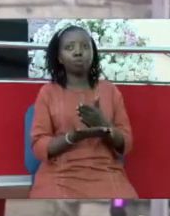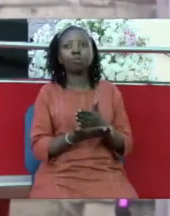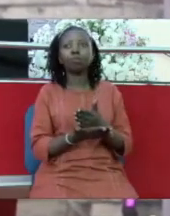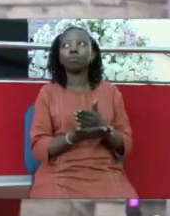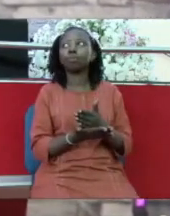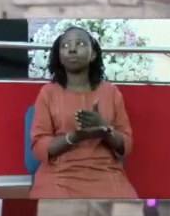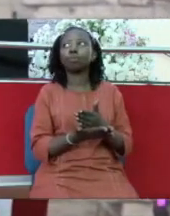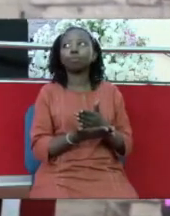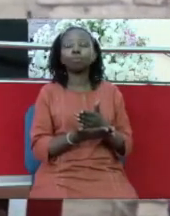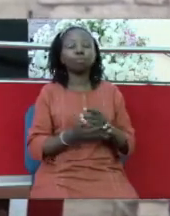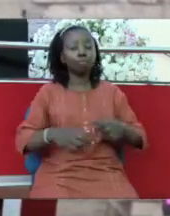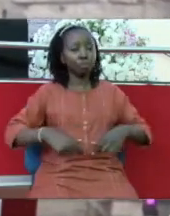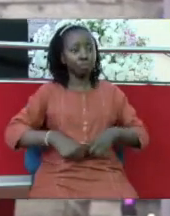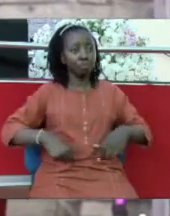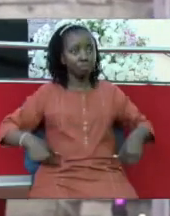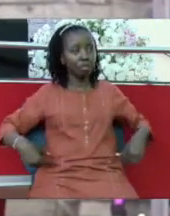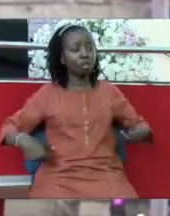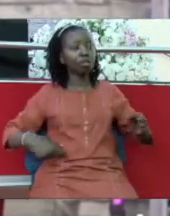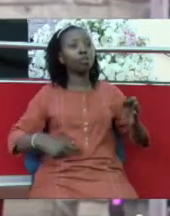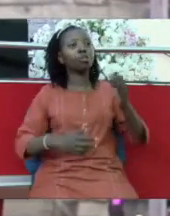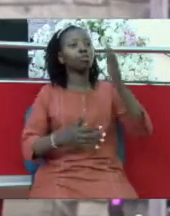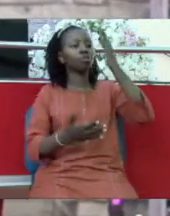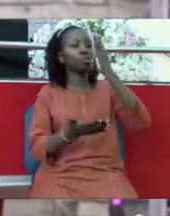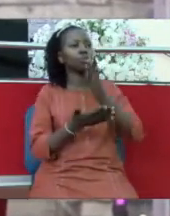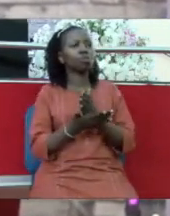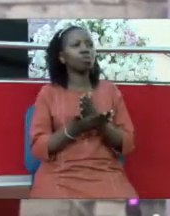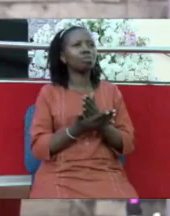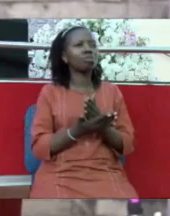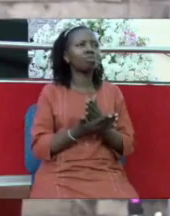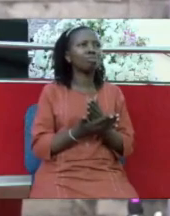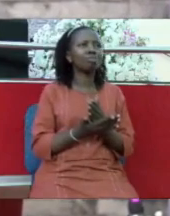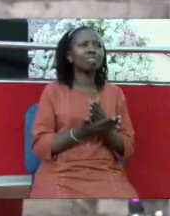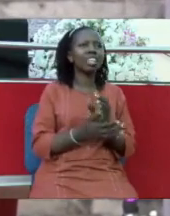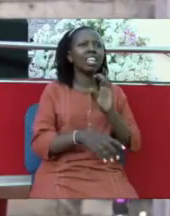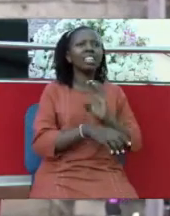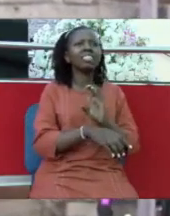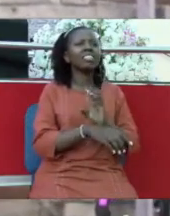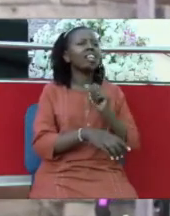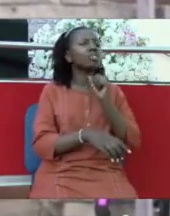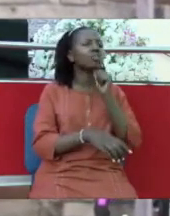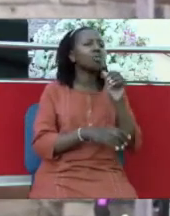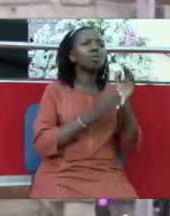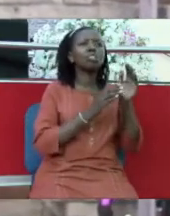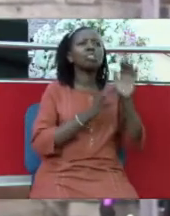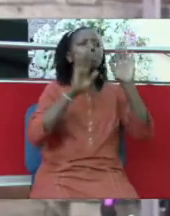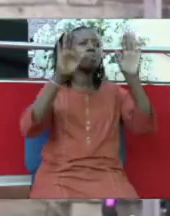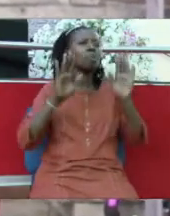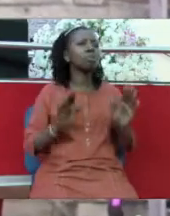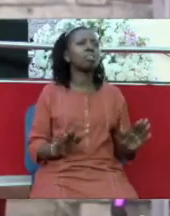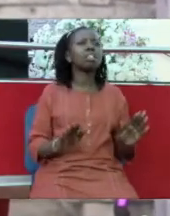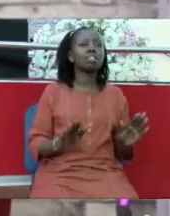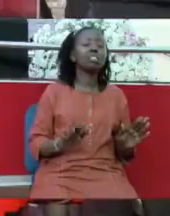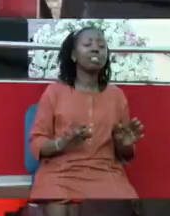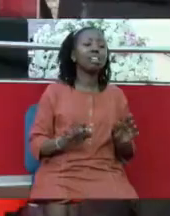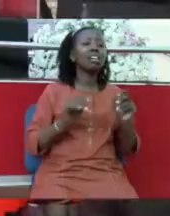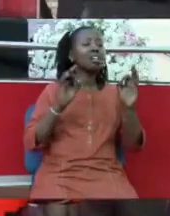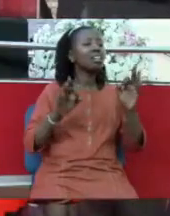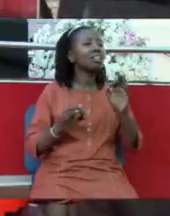The belt of truth. It doesn't matter which church. Even the best church, if you are not wearing the belt of truth,